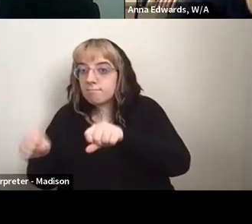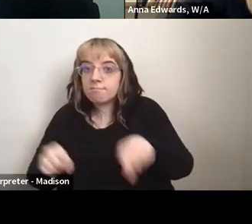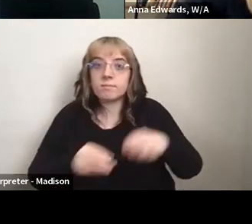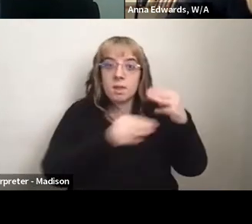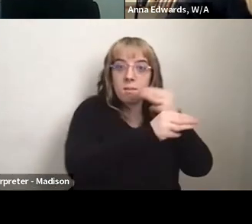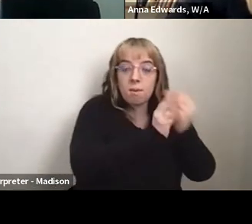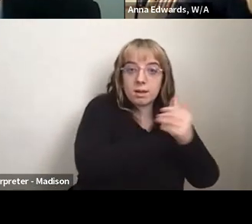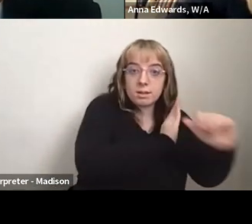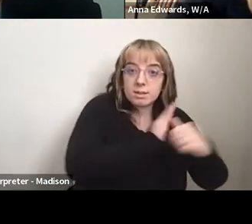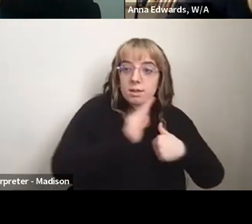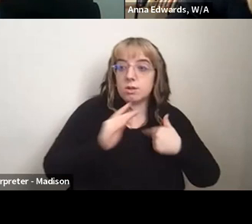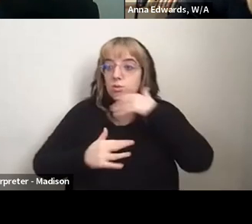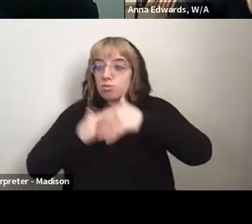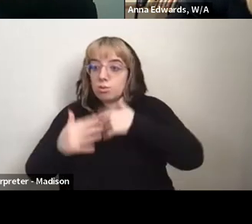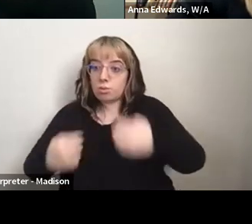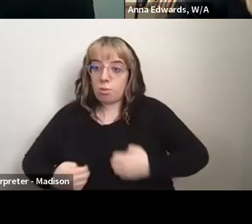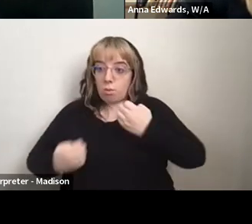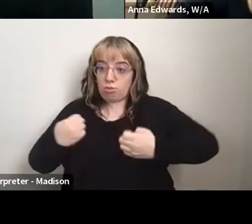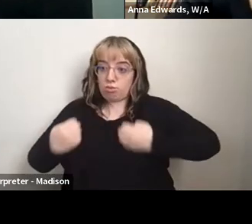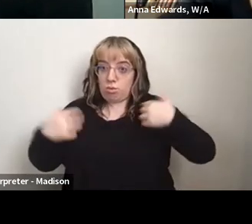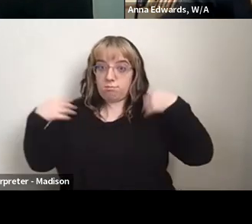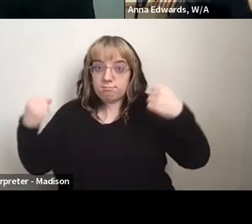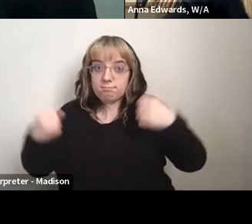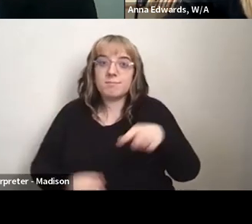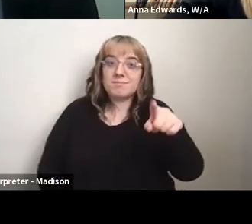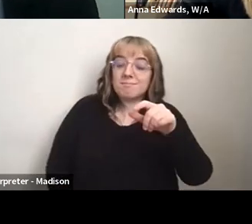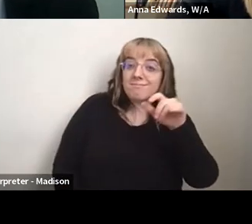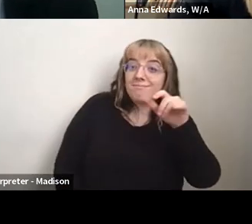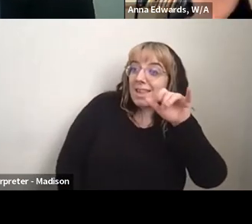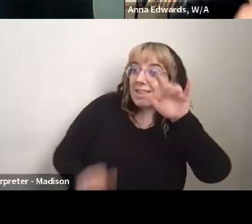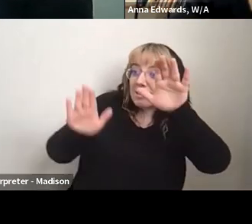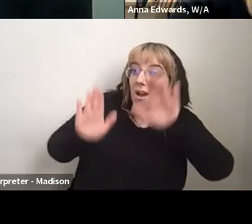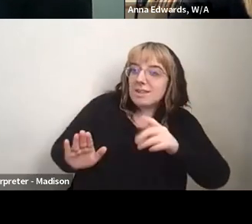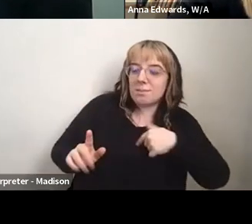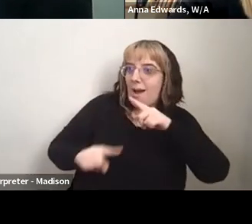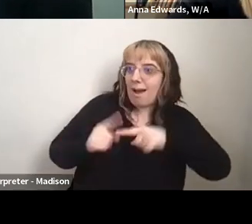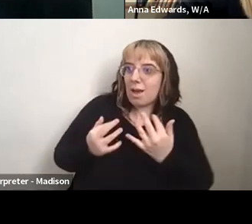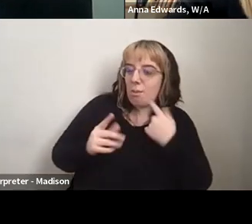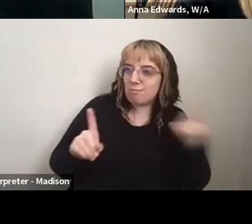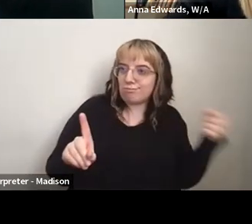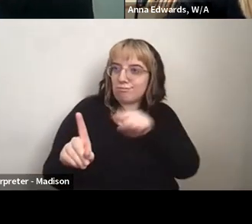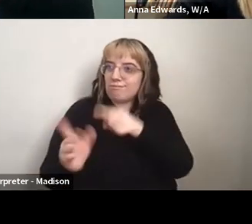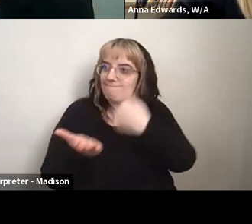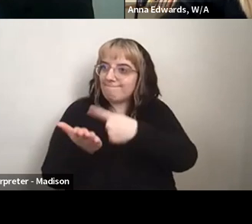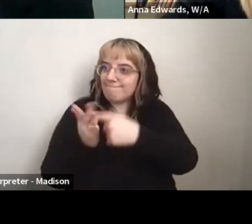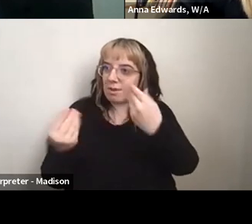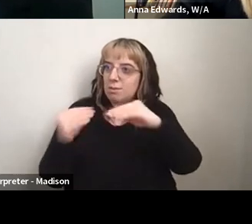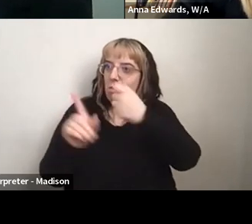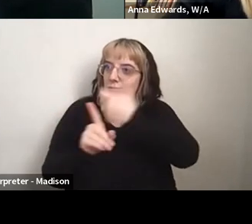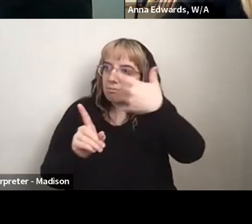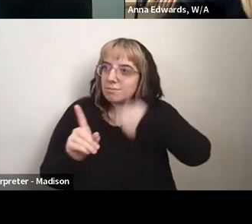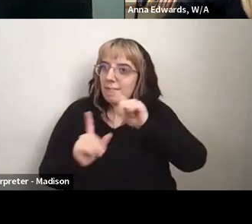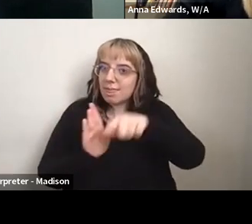social emotional well-being. It's a wonderful framing. Can't wait to come back to some of that later.